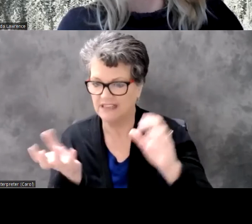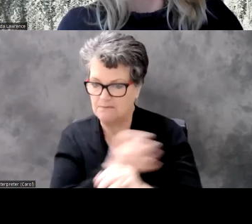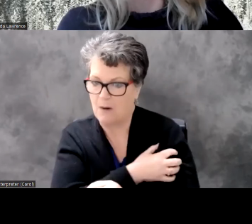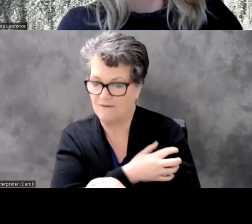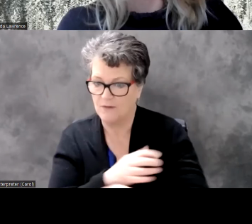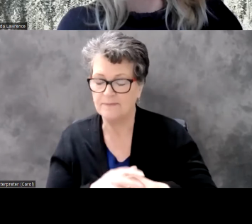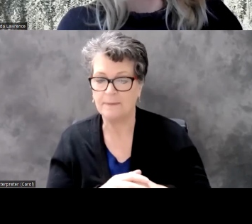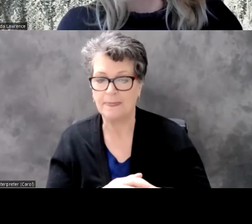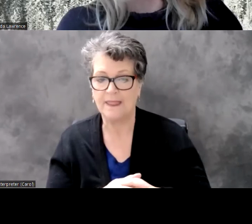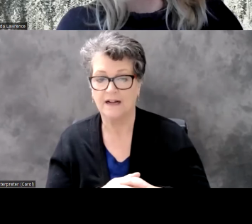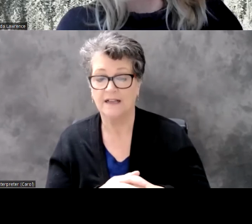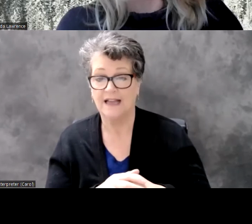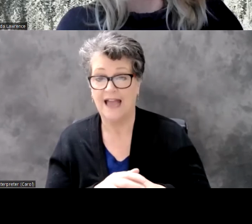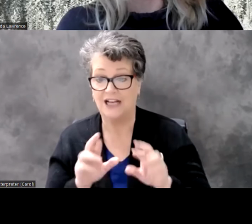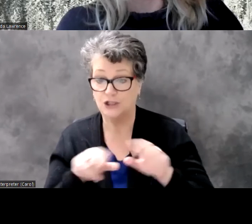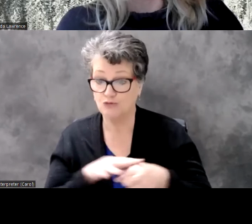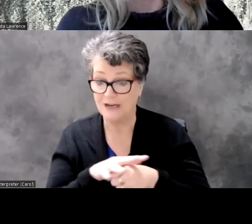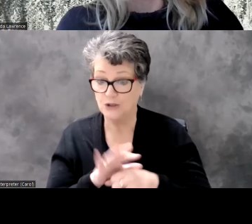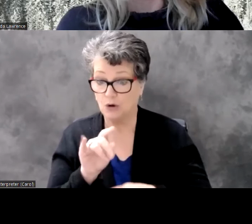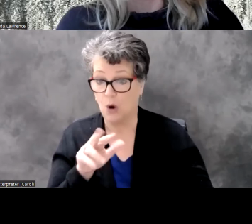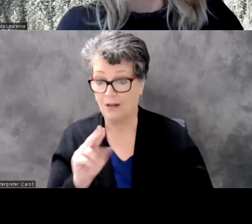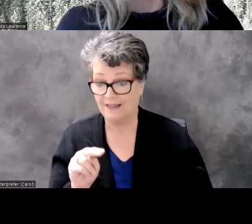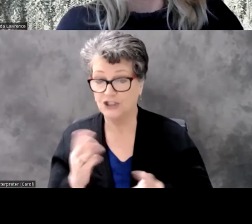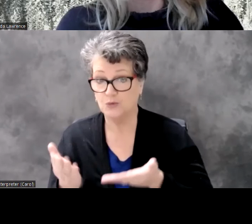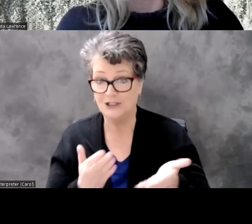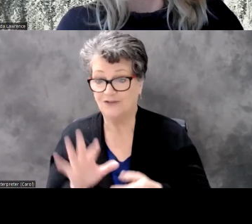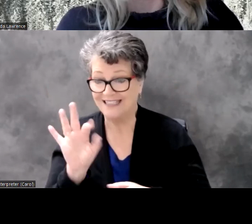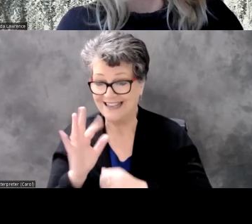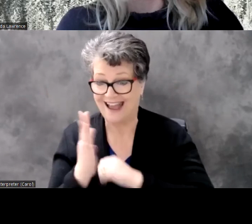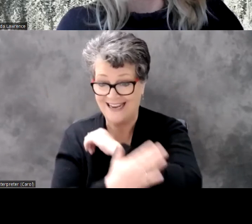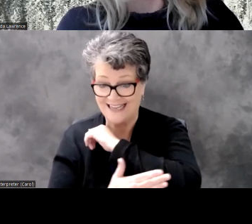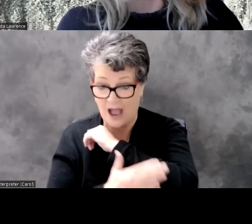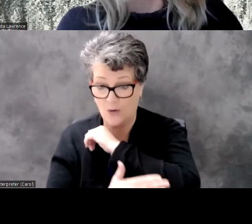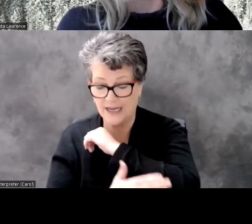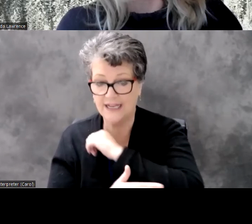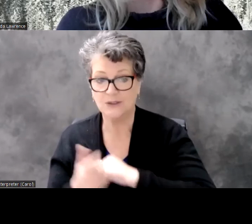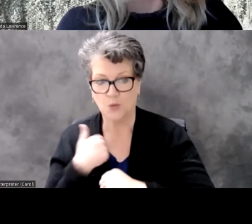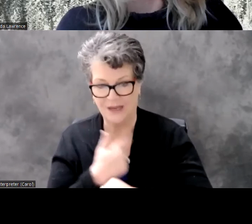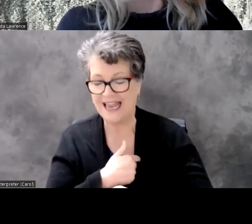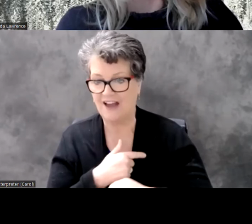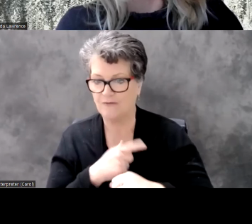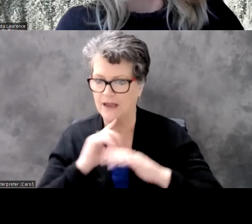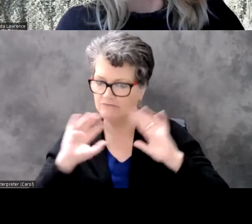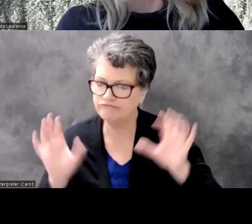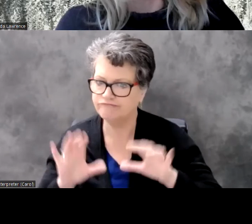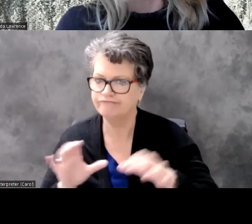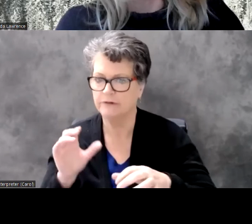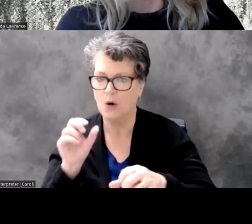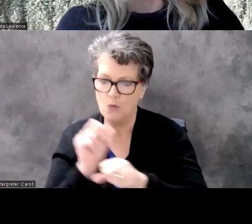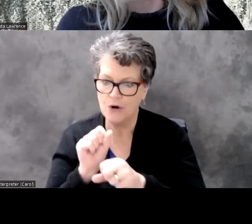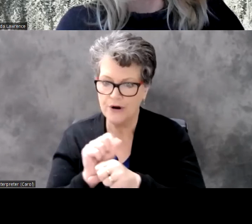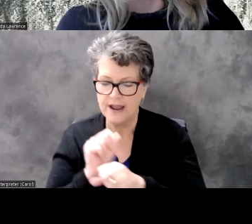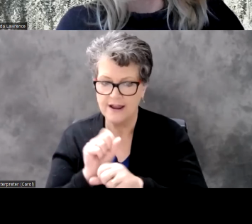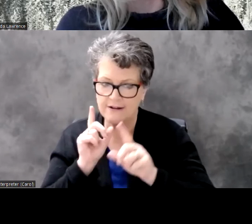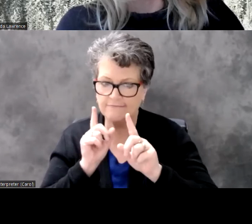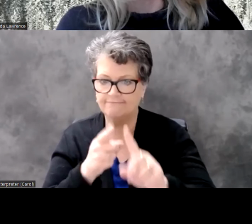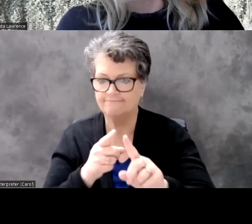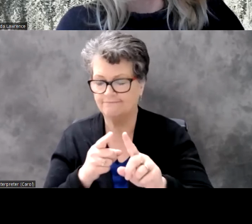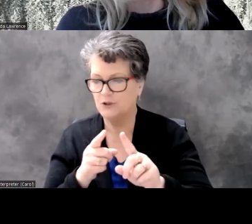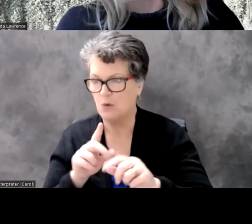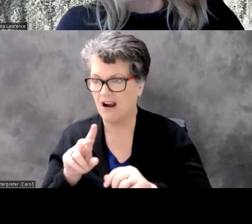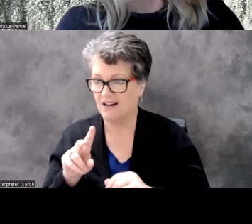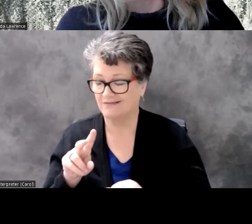a regional coalition servicing 9 counties, we have been actively working towards into our second